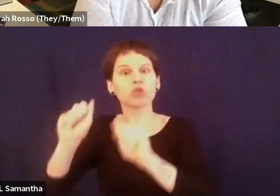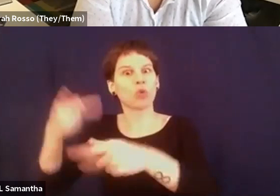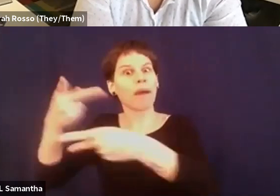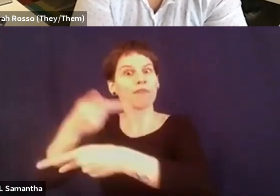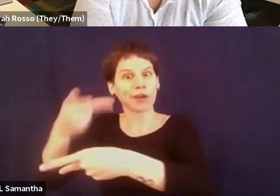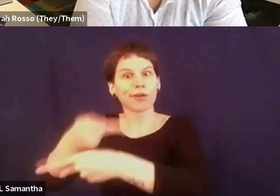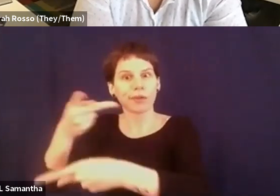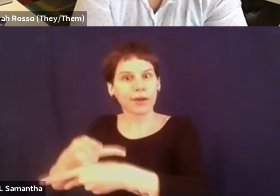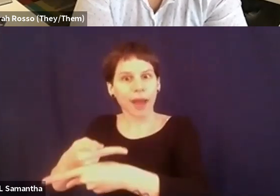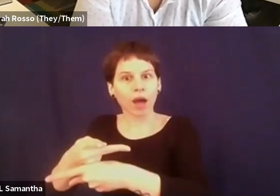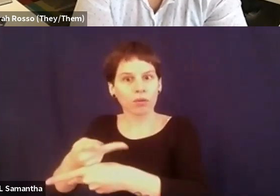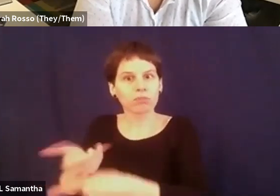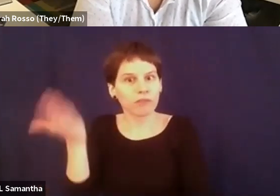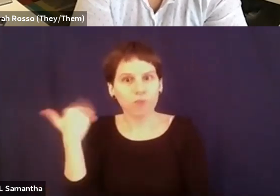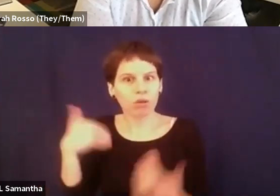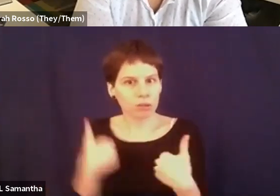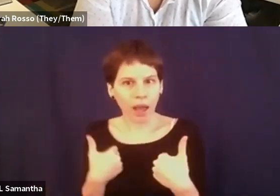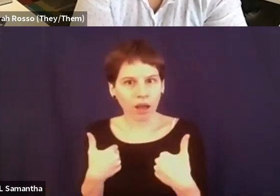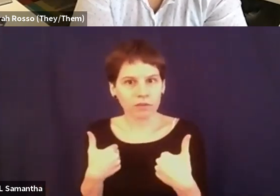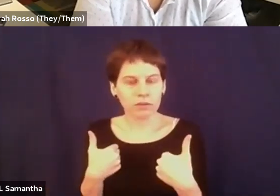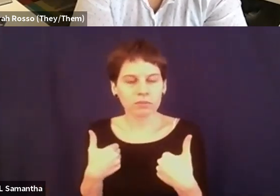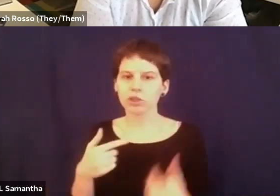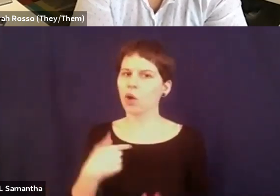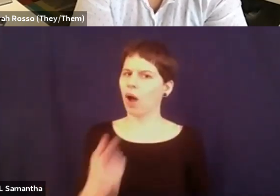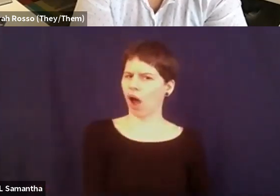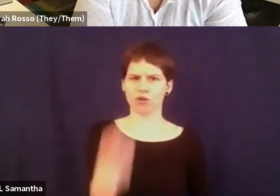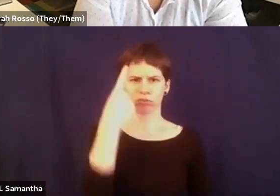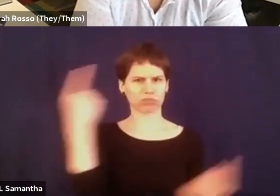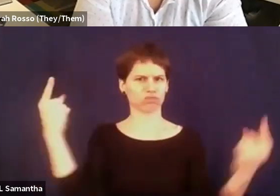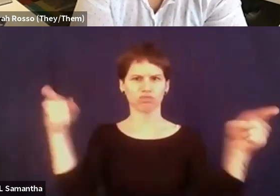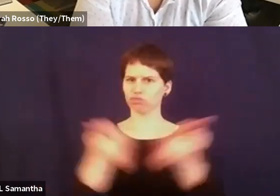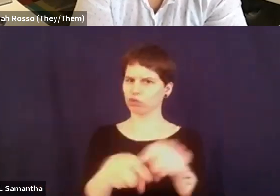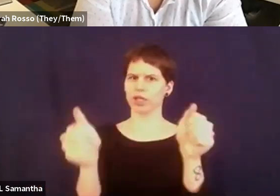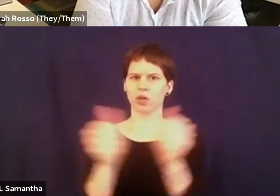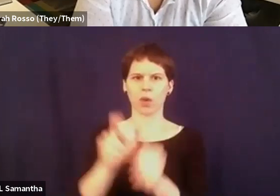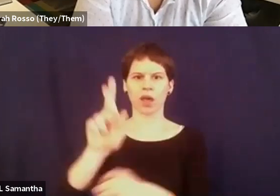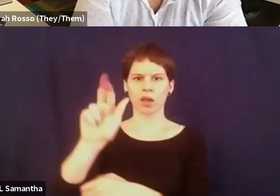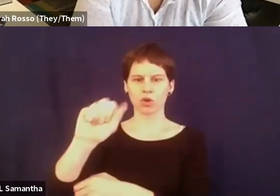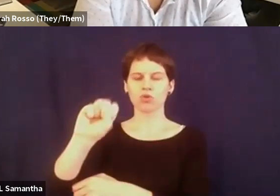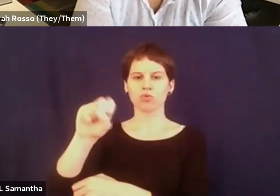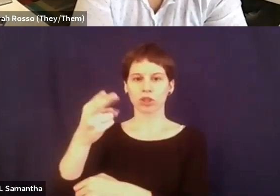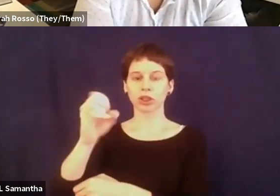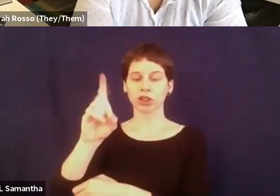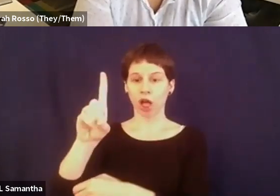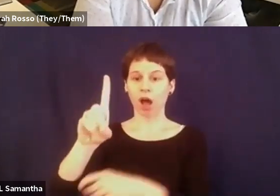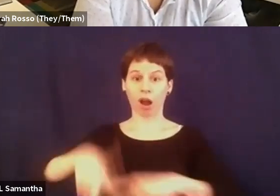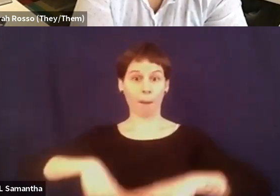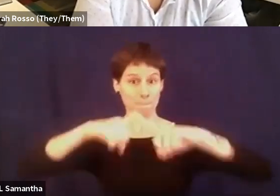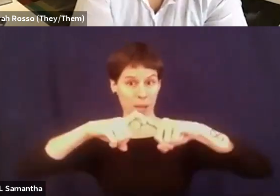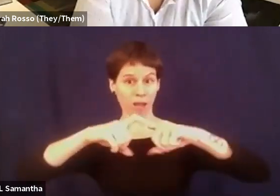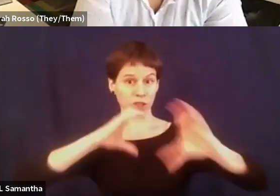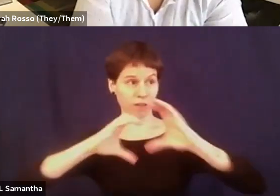You have before. So, I mean, I totally agree with Rashod that sometimes it's important to just like stop the conversation and say, stop the